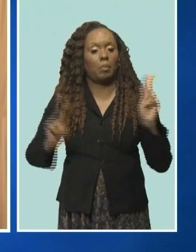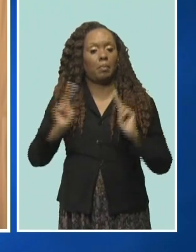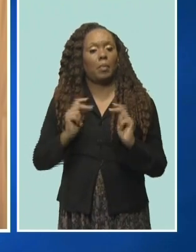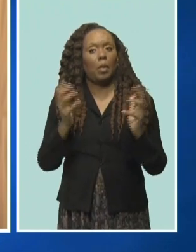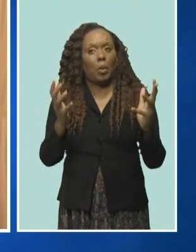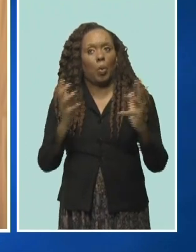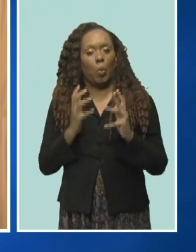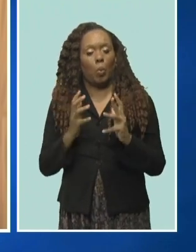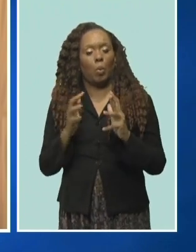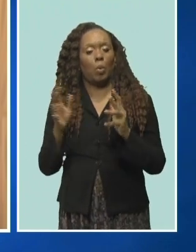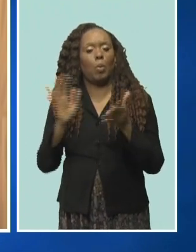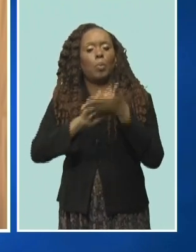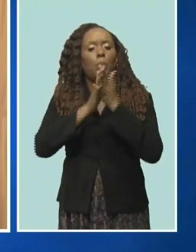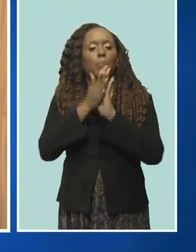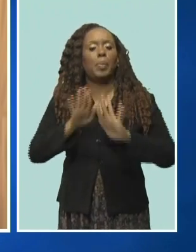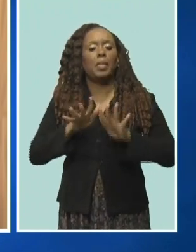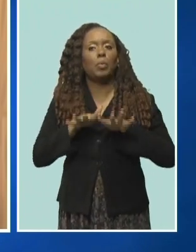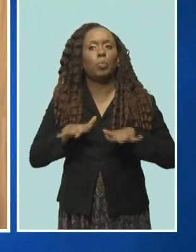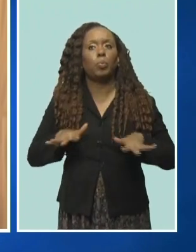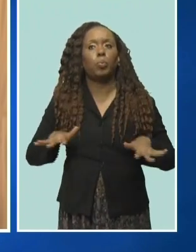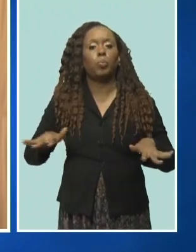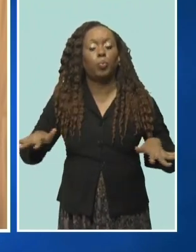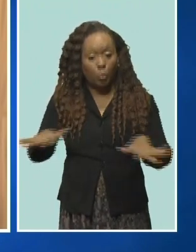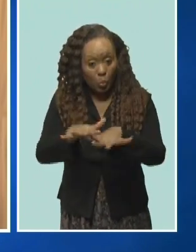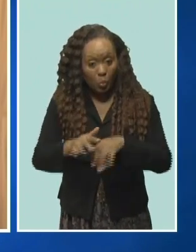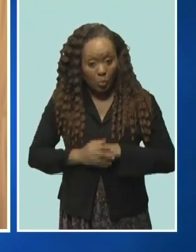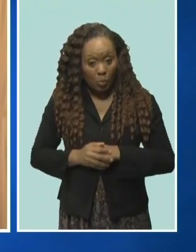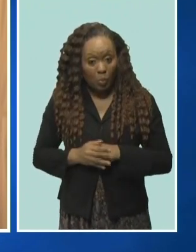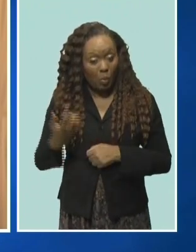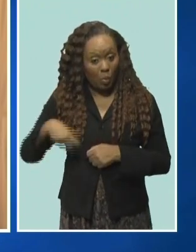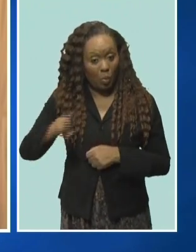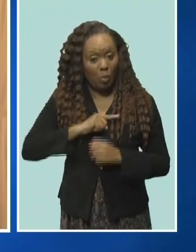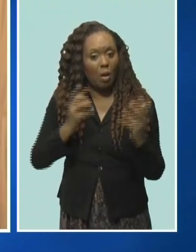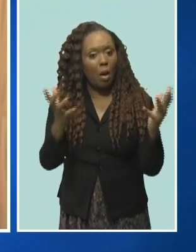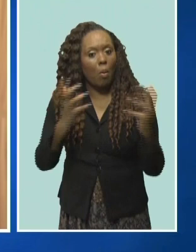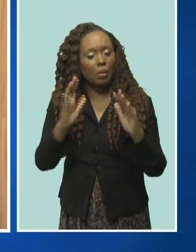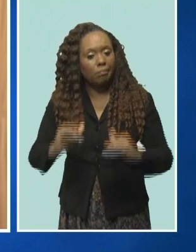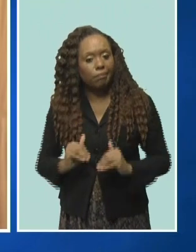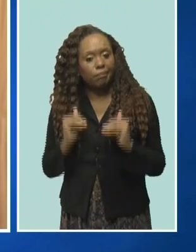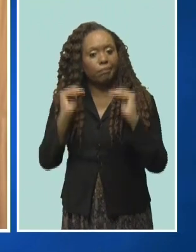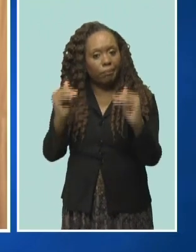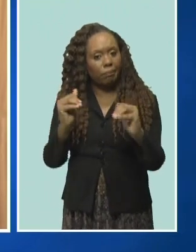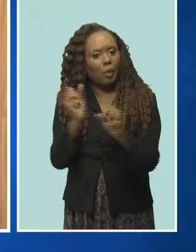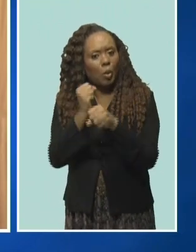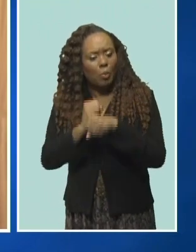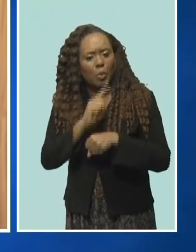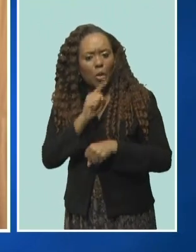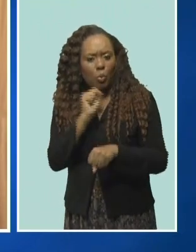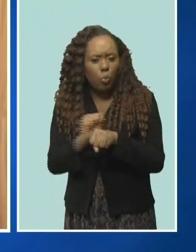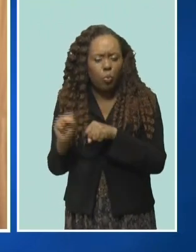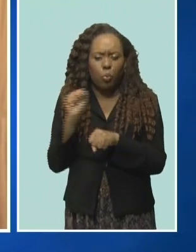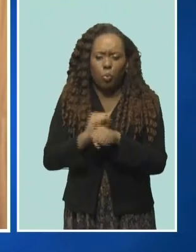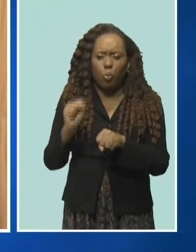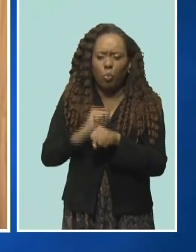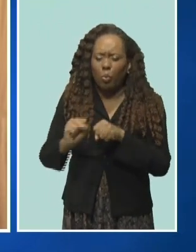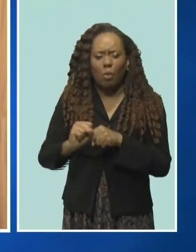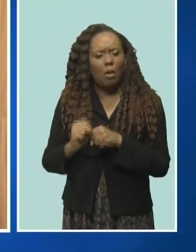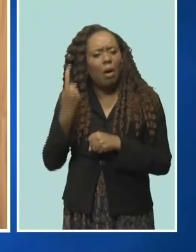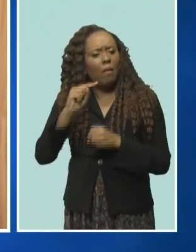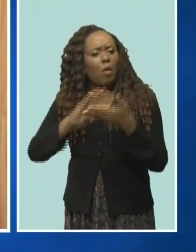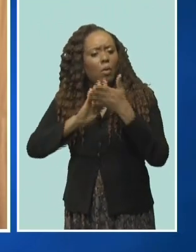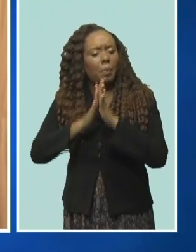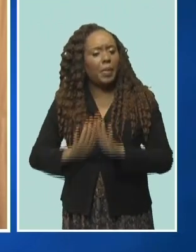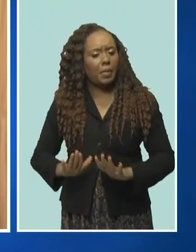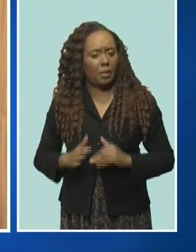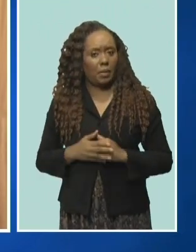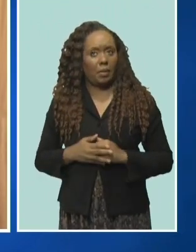We want a peaceful Barbados, and that we are committed to stepping up and putting in the hard work towards it. I equally ask